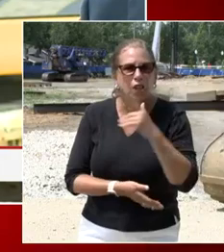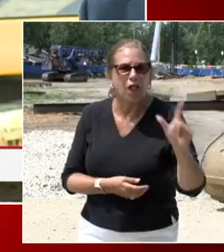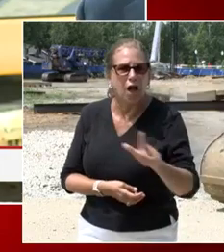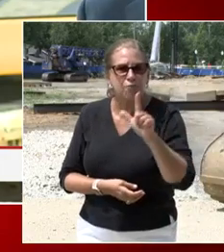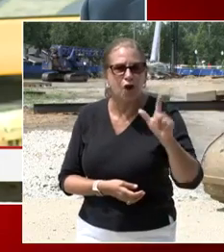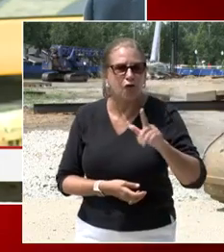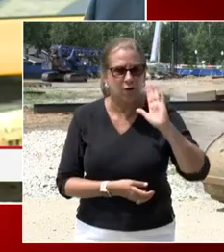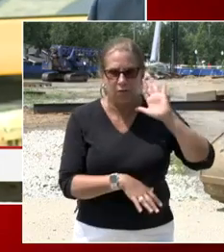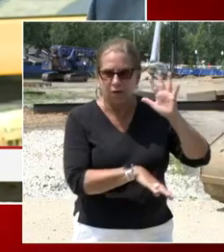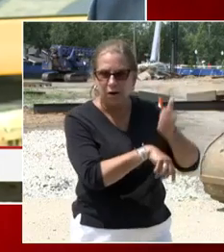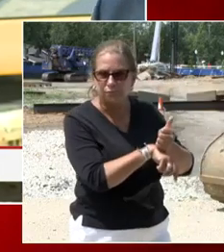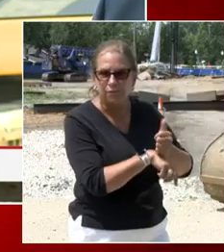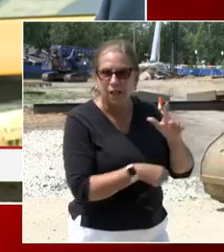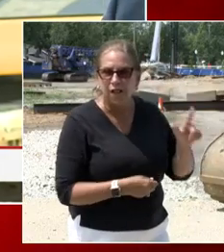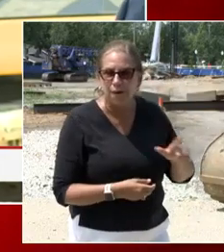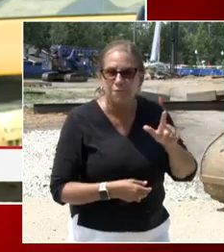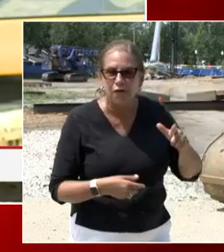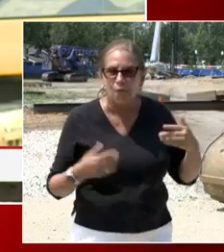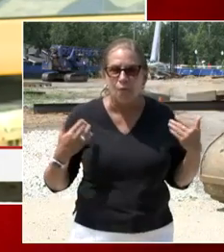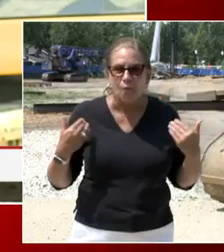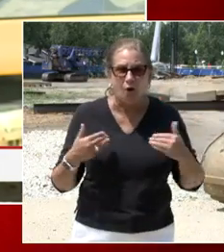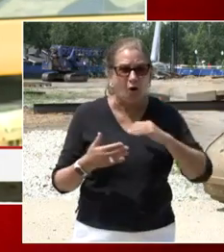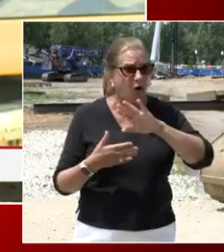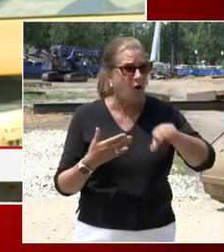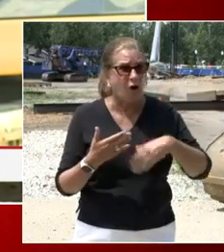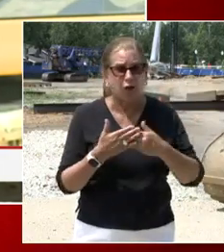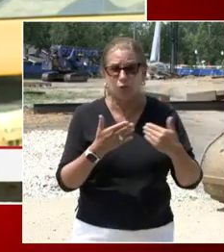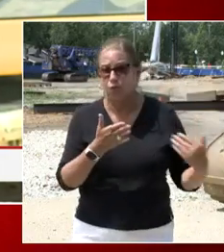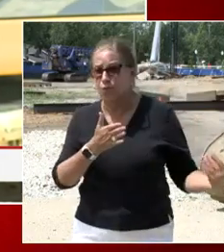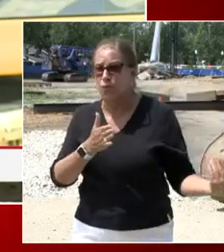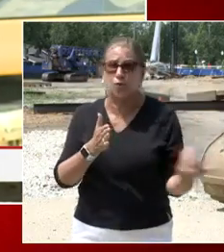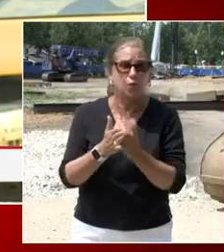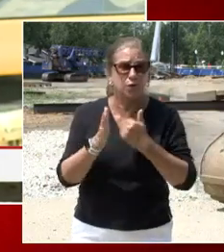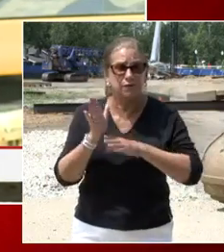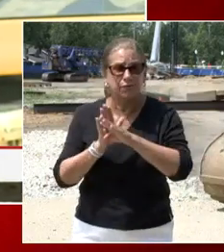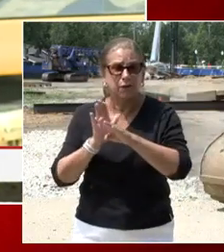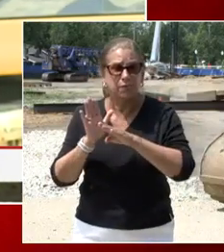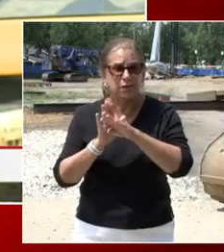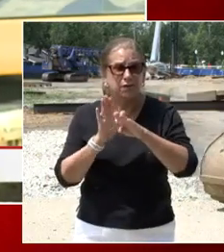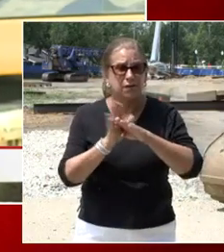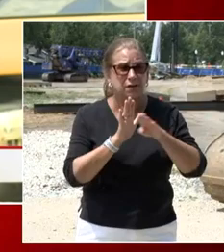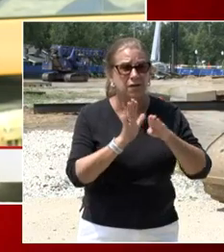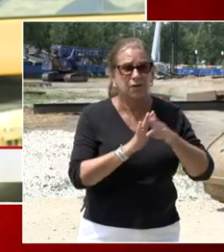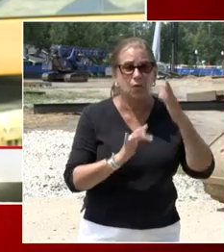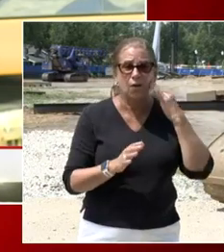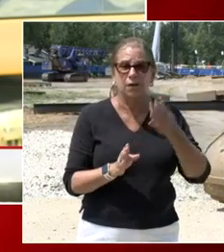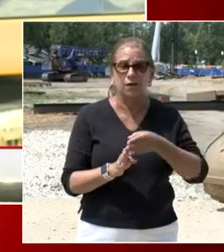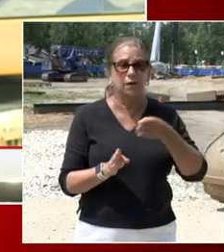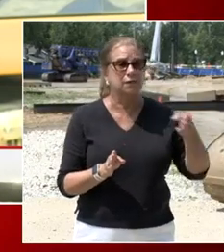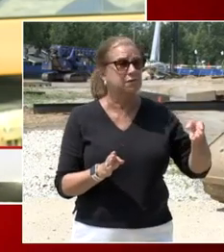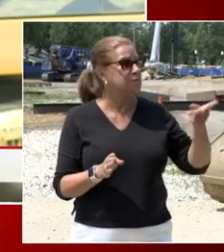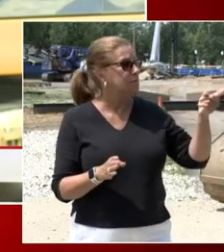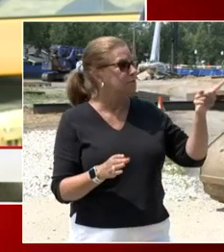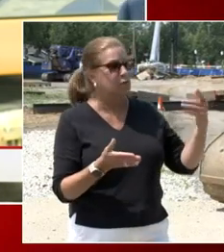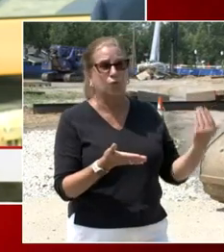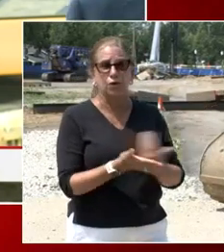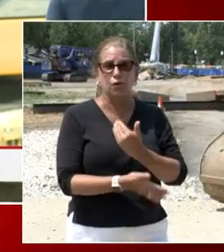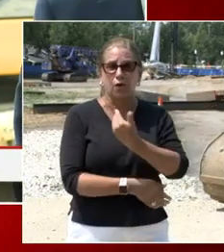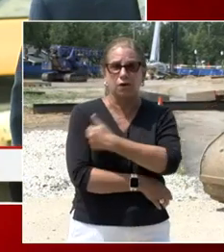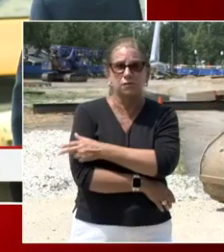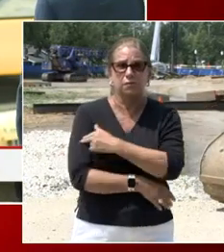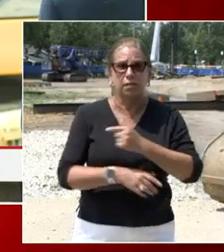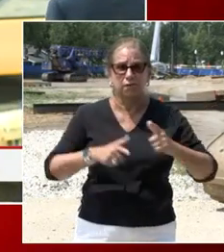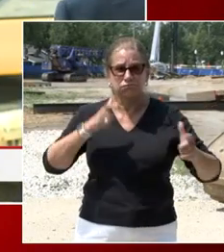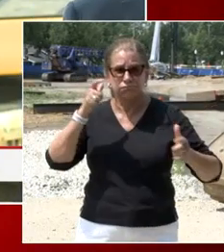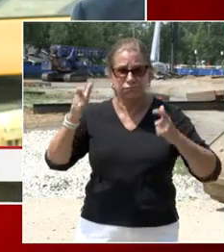And that all is important because it's going to be adjacent to the brand new hospital, which is also something I know Councilmember